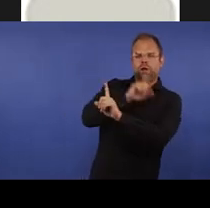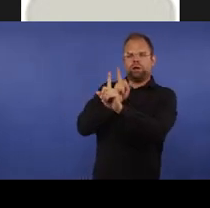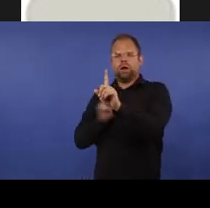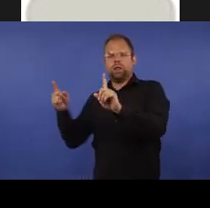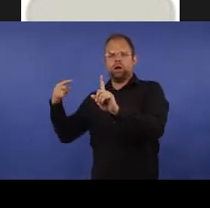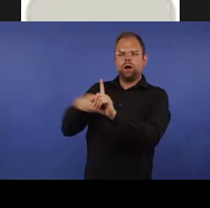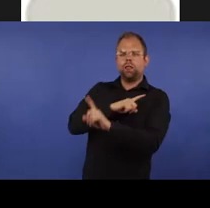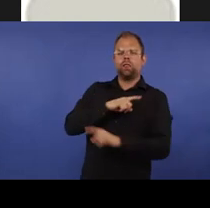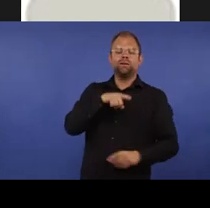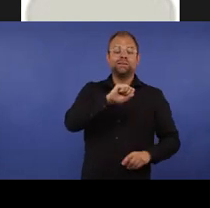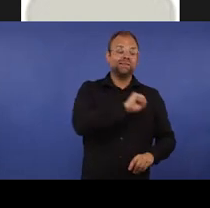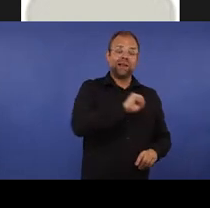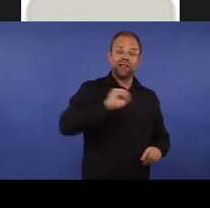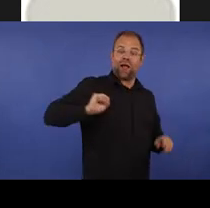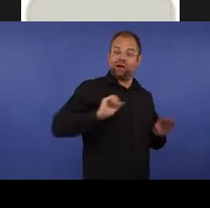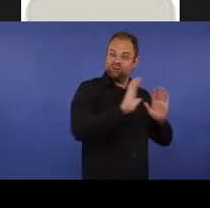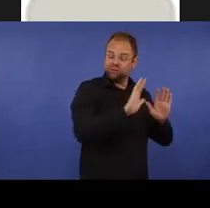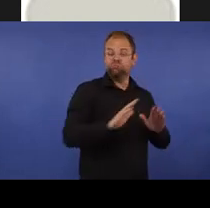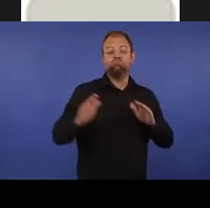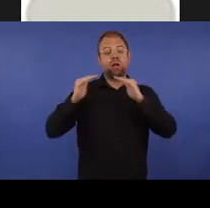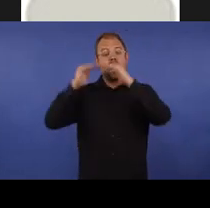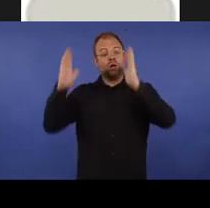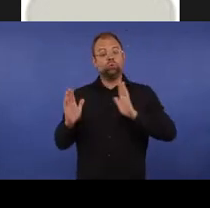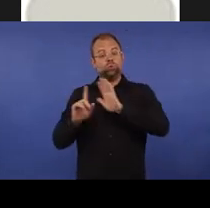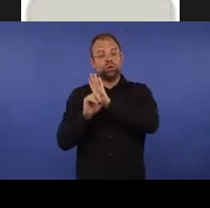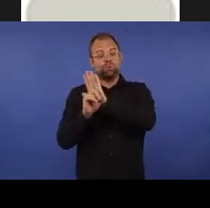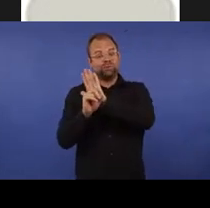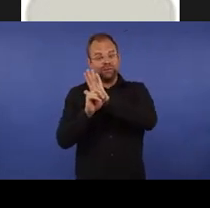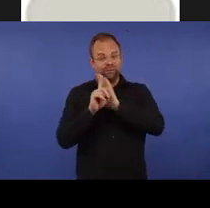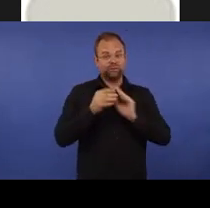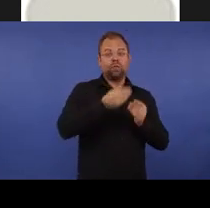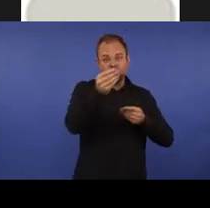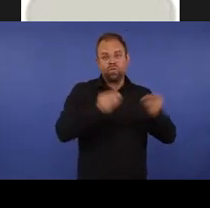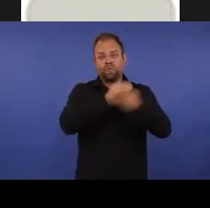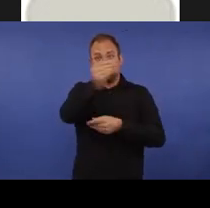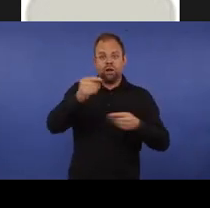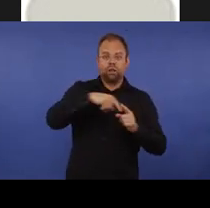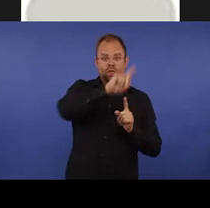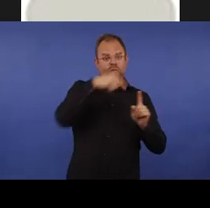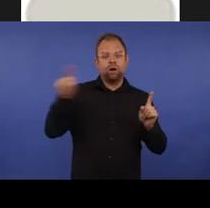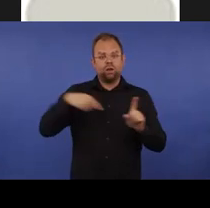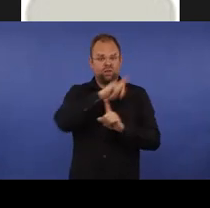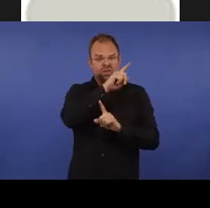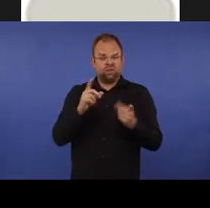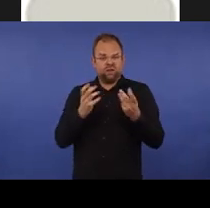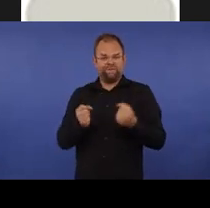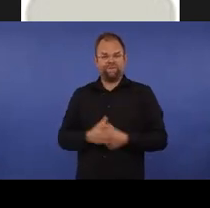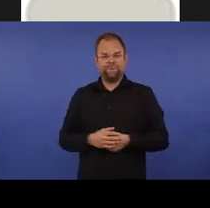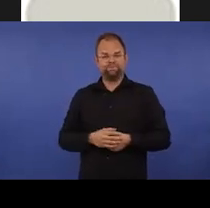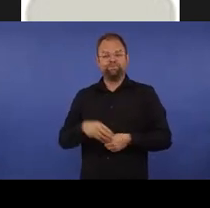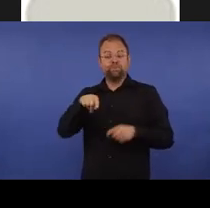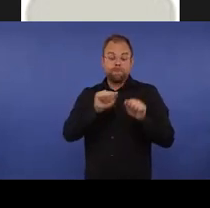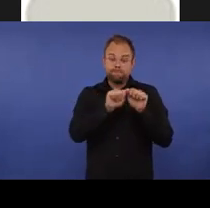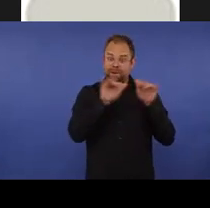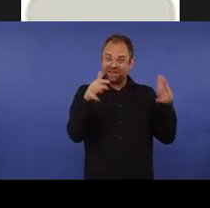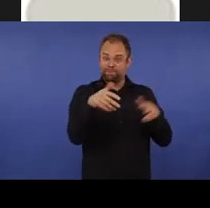life-saving treatments or that were denied and removed, and a lot of equipment that was taken away. I don't know